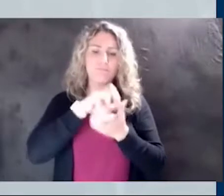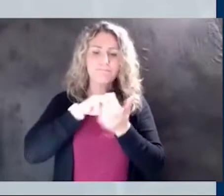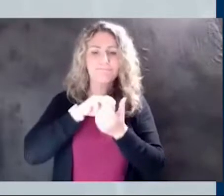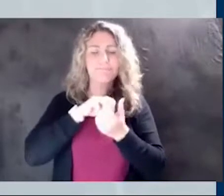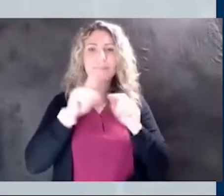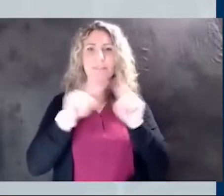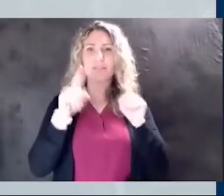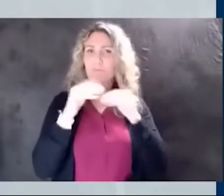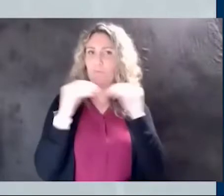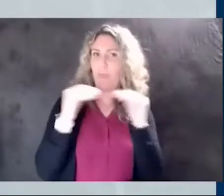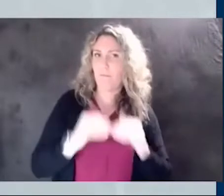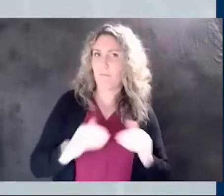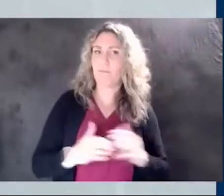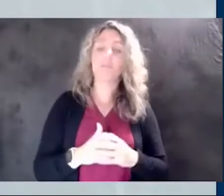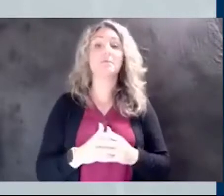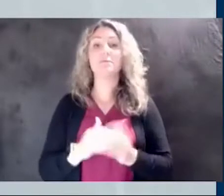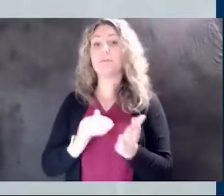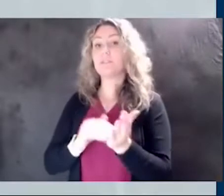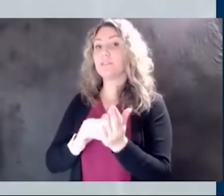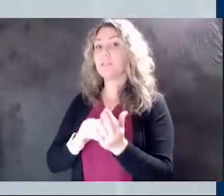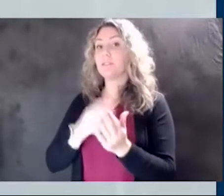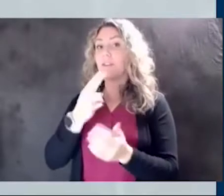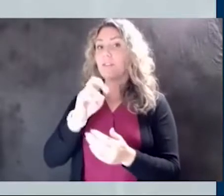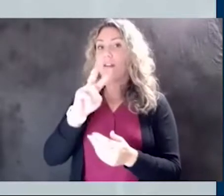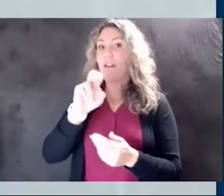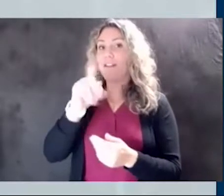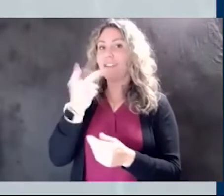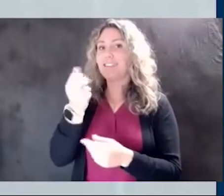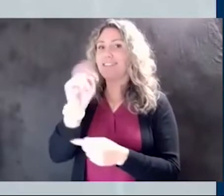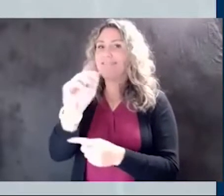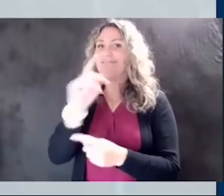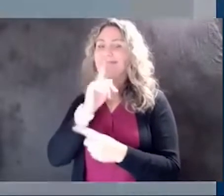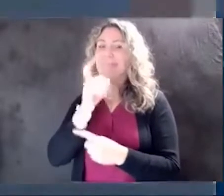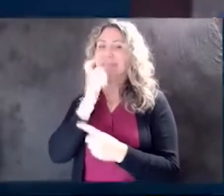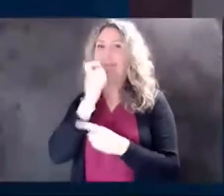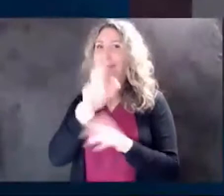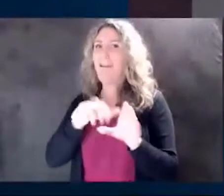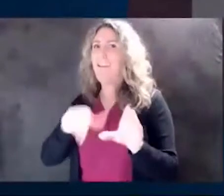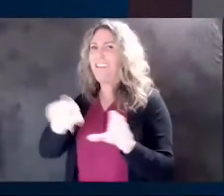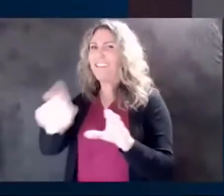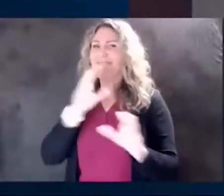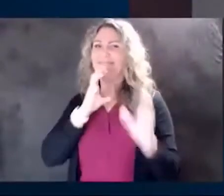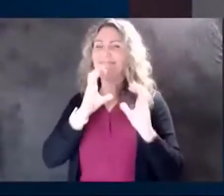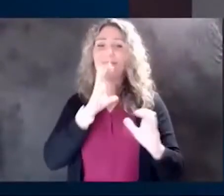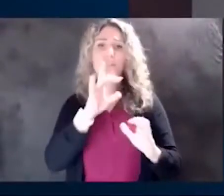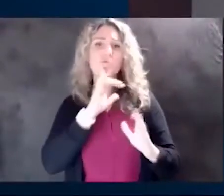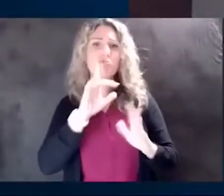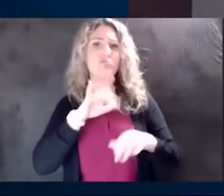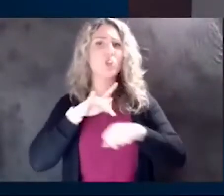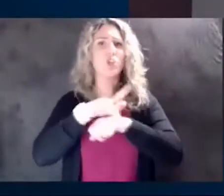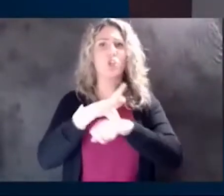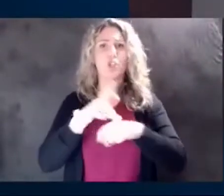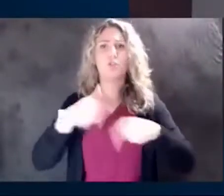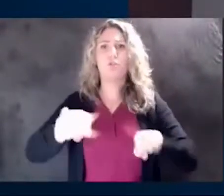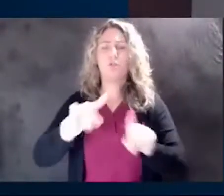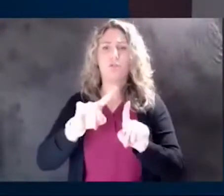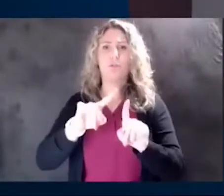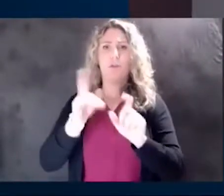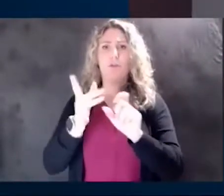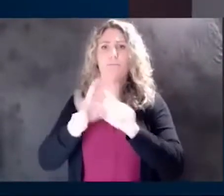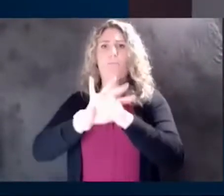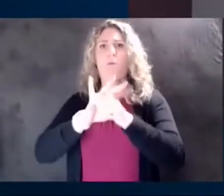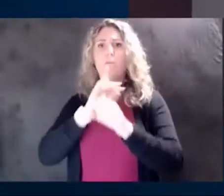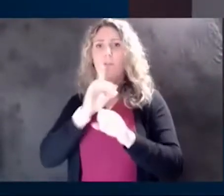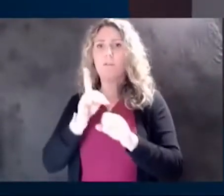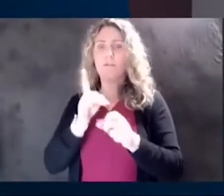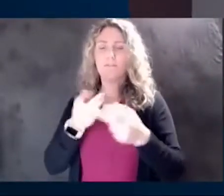so Dr. Hawkinson, you're not getting out of this conversation. Okay, so I have to ask you, so early in the pandemic, we had learned that carrying extra weight was not